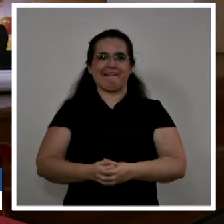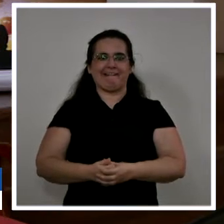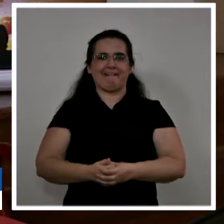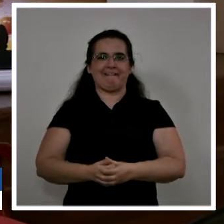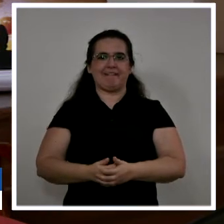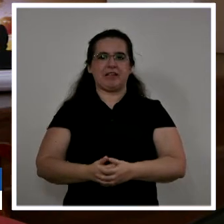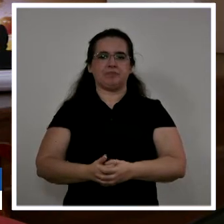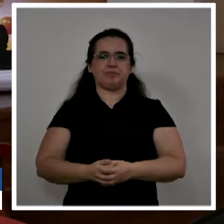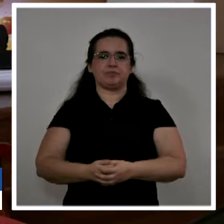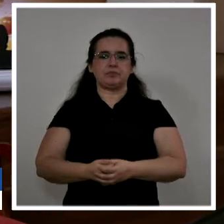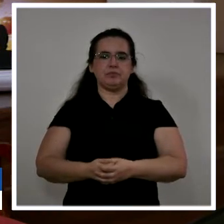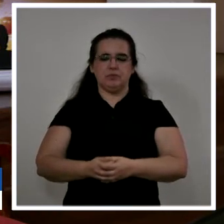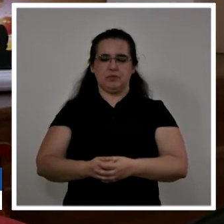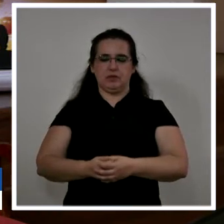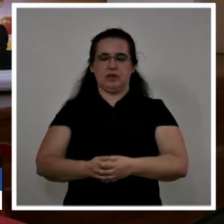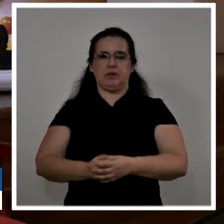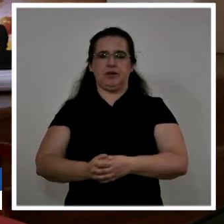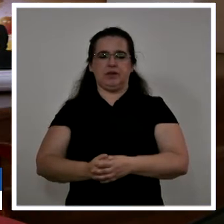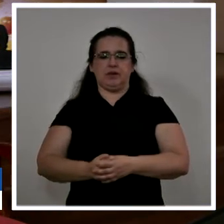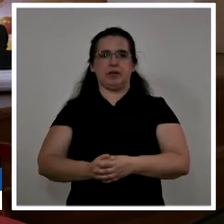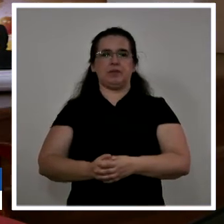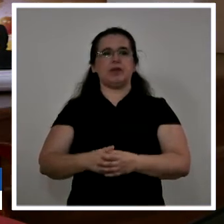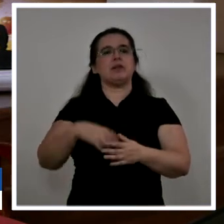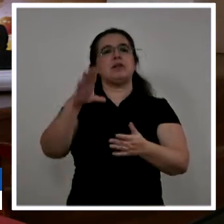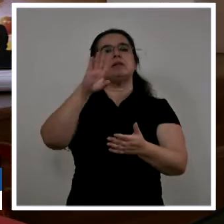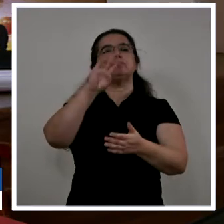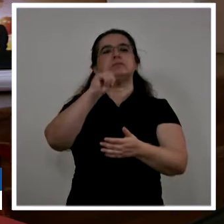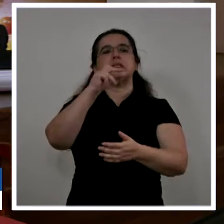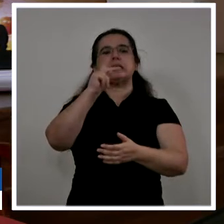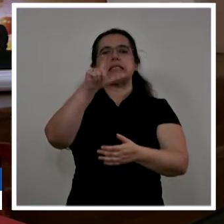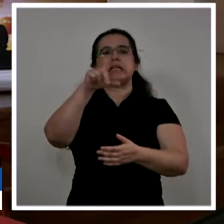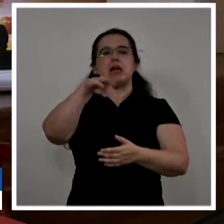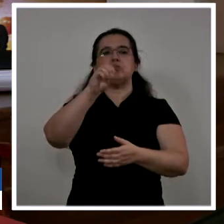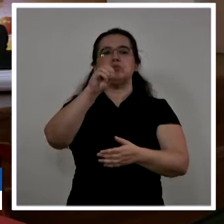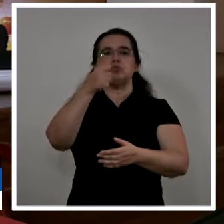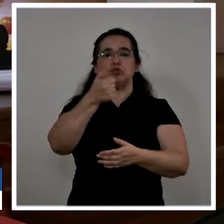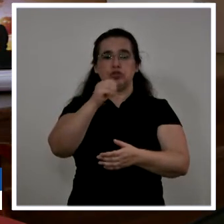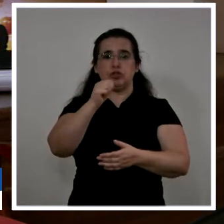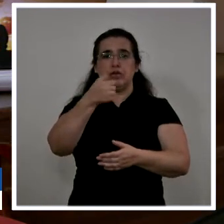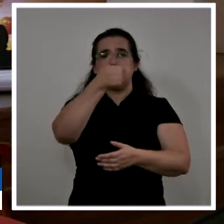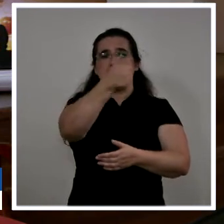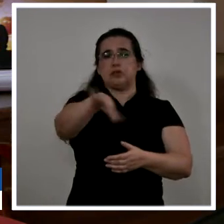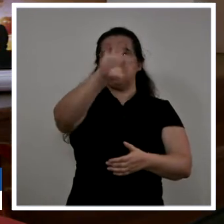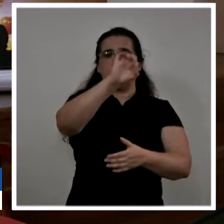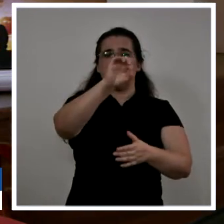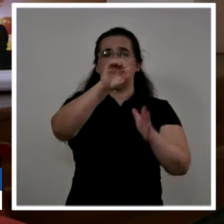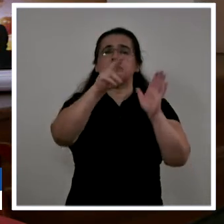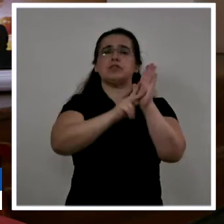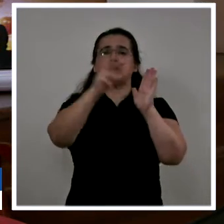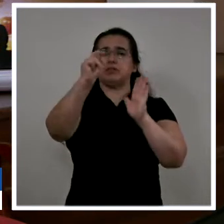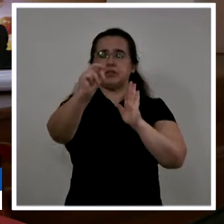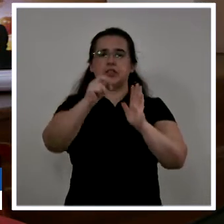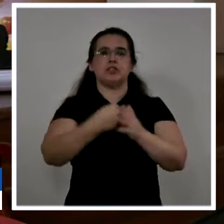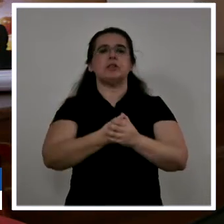estranged from the womb. Salmos 58:3 diz: desviam-se os ímpios desde a madre. They